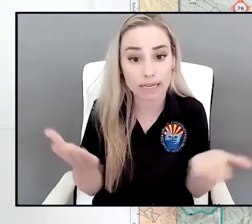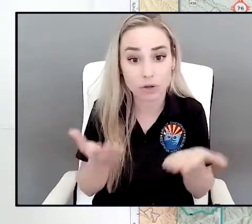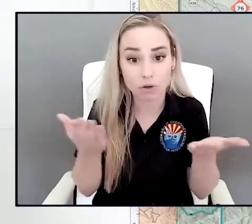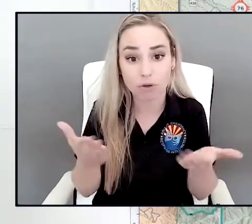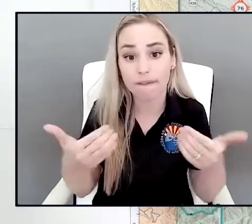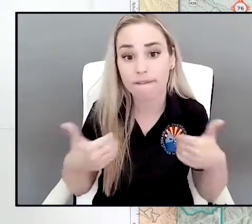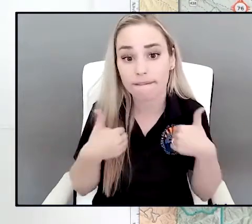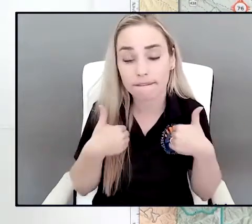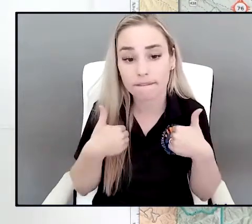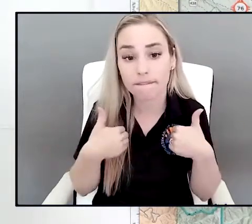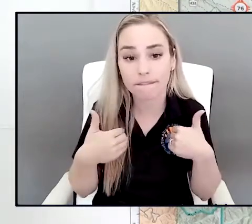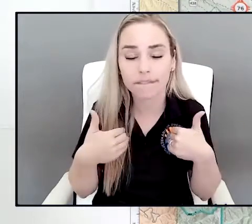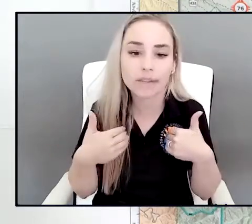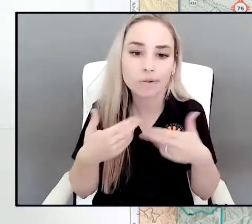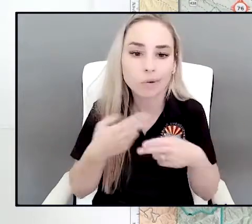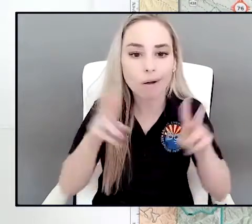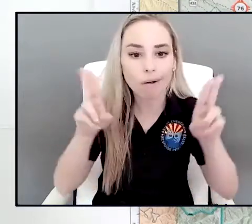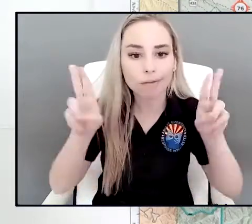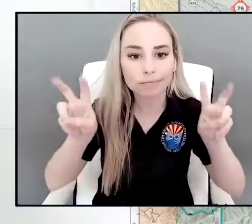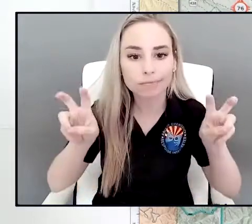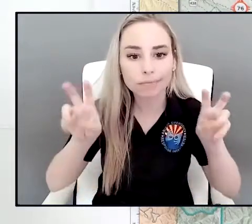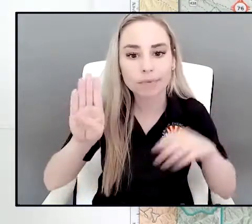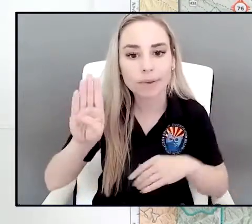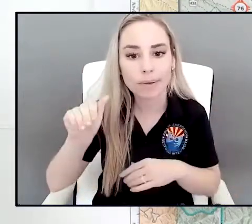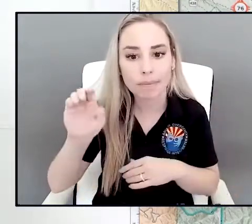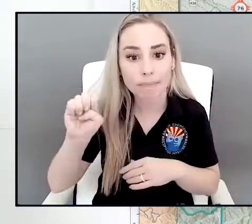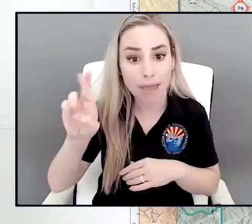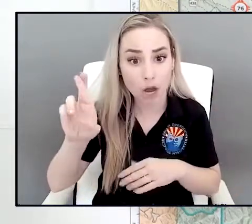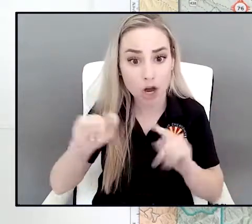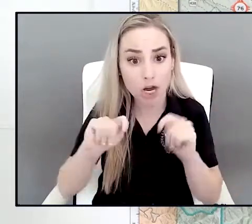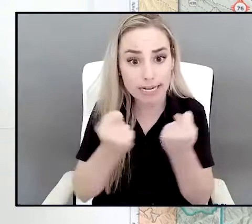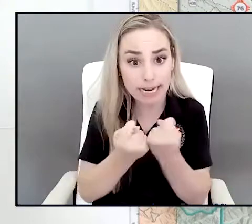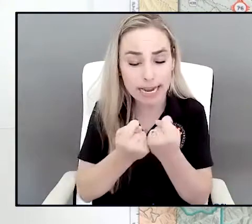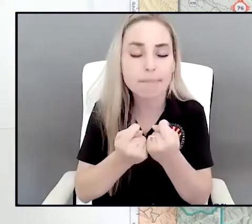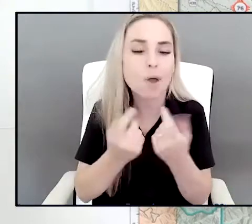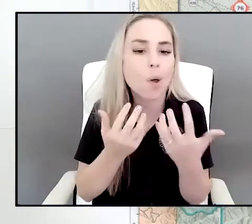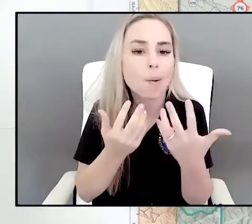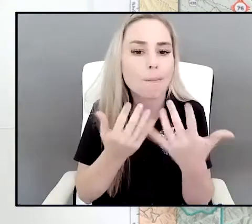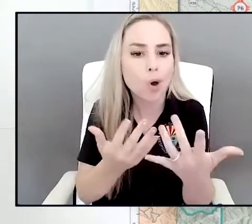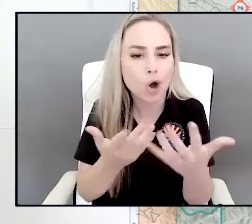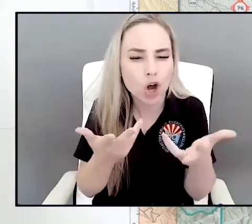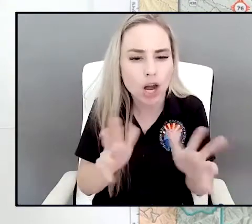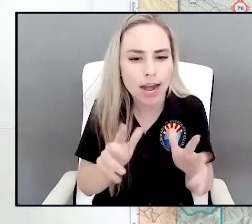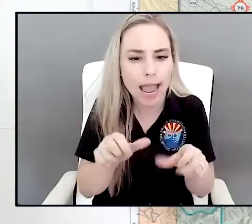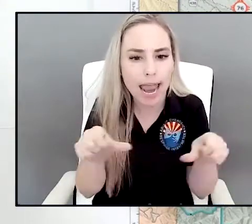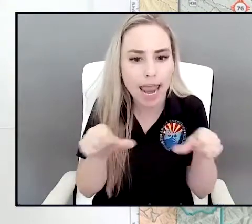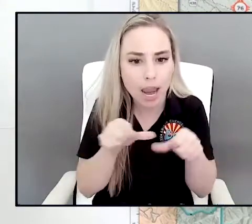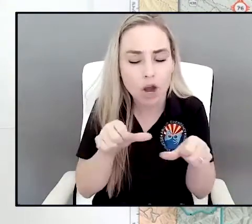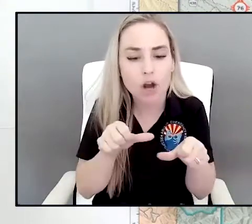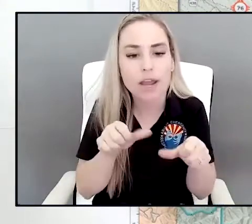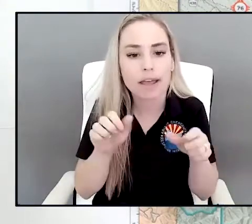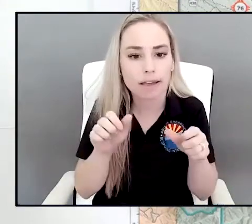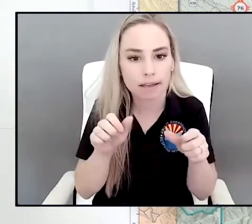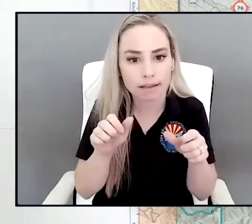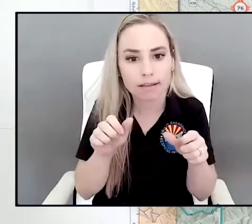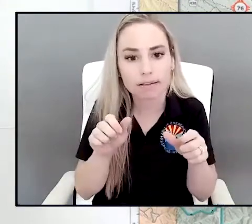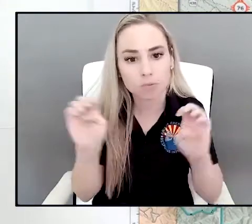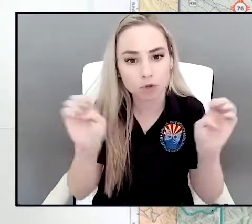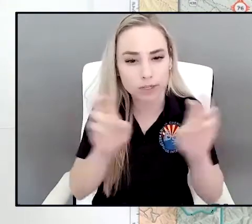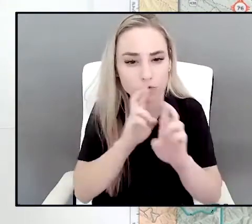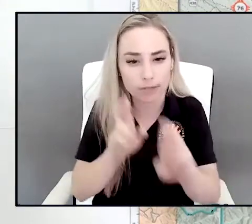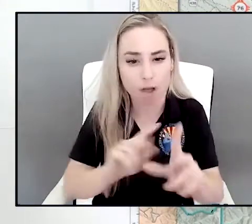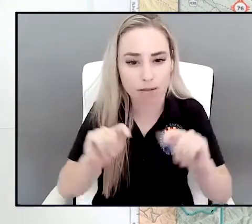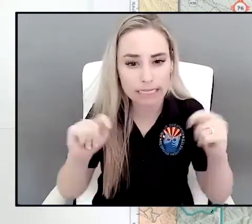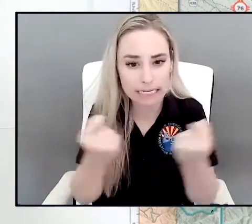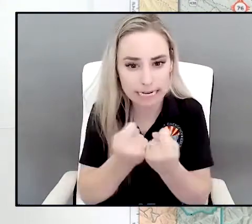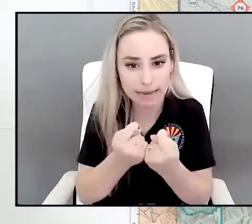there's it's what we call a BAER team. So that's basically a burned area emergency response team. And they're here to assess